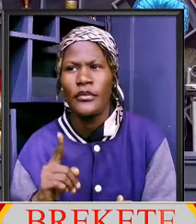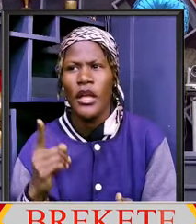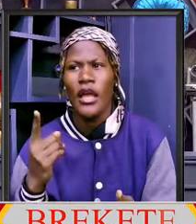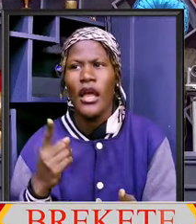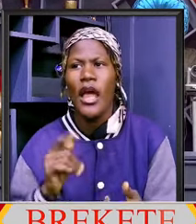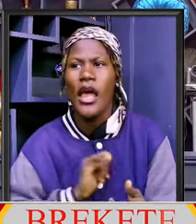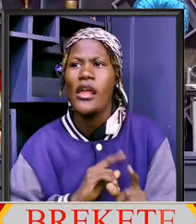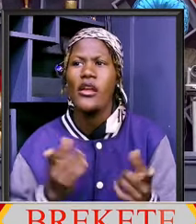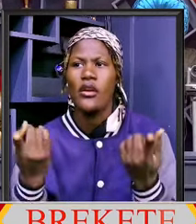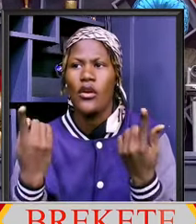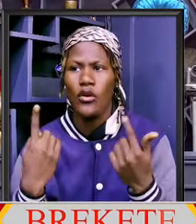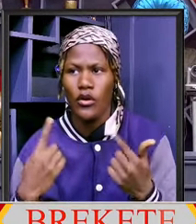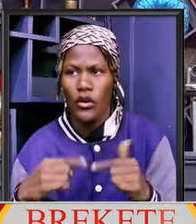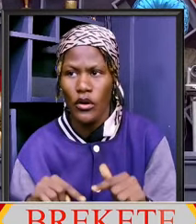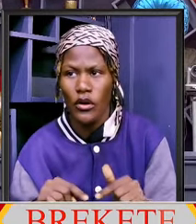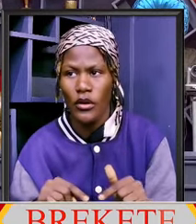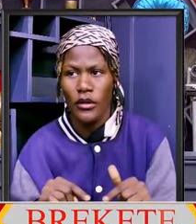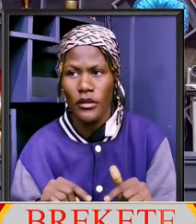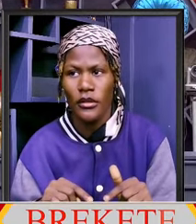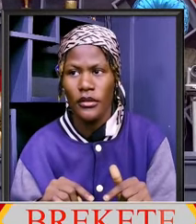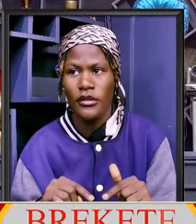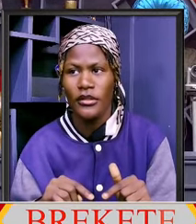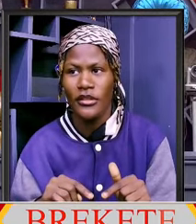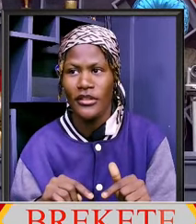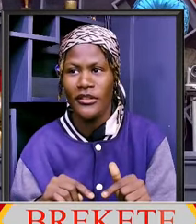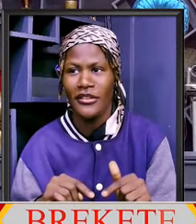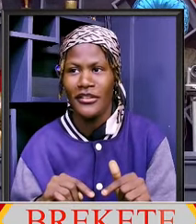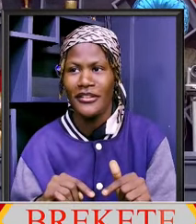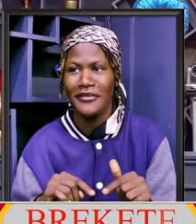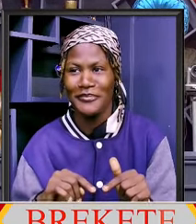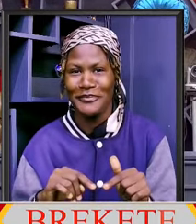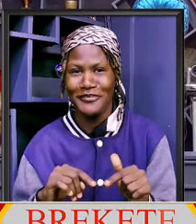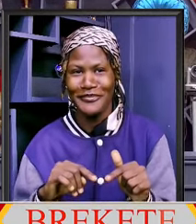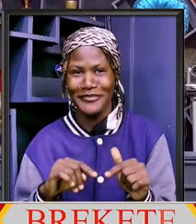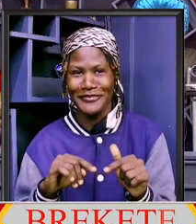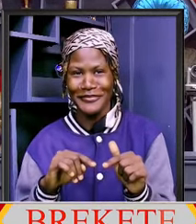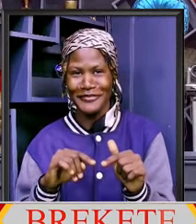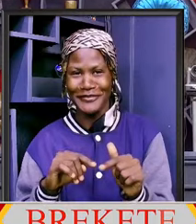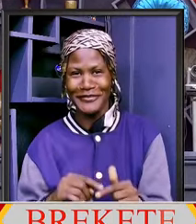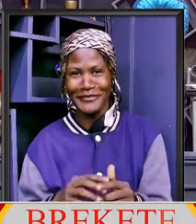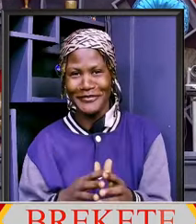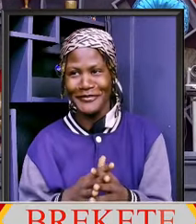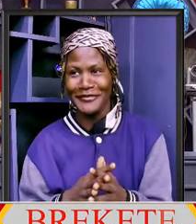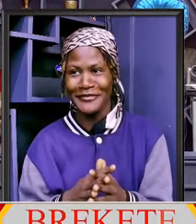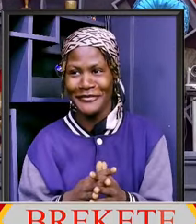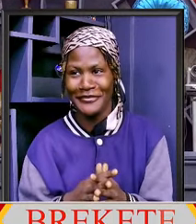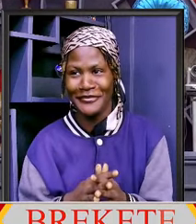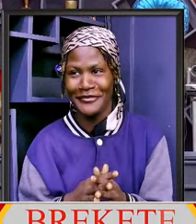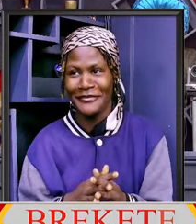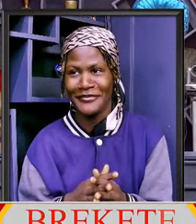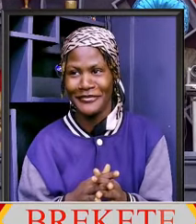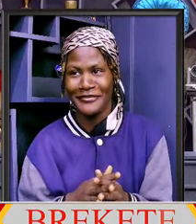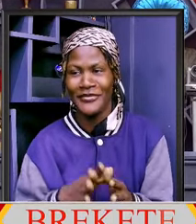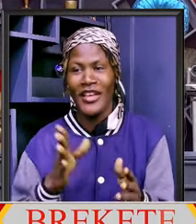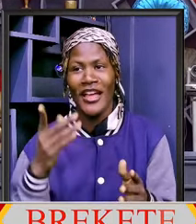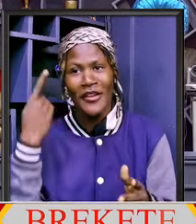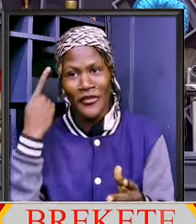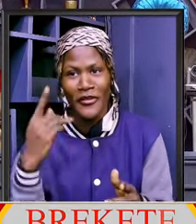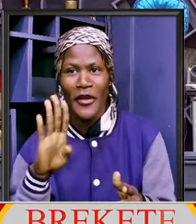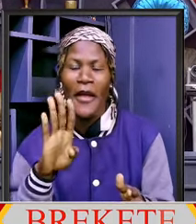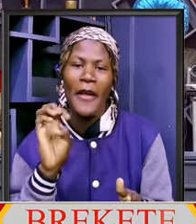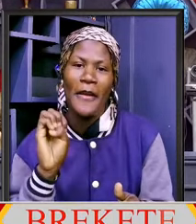come. My country is a Benue State, but my husband married me. We are at Kaduna.